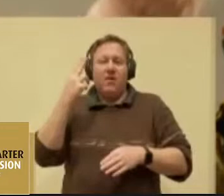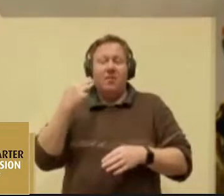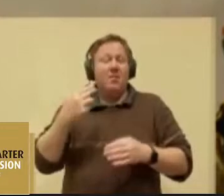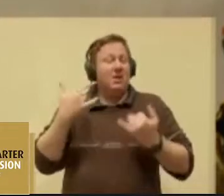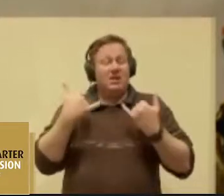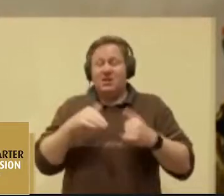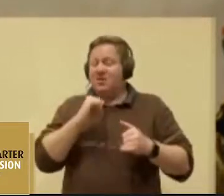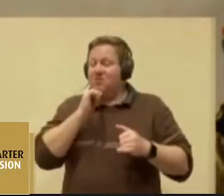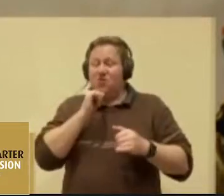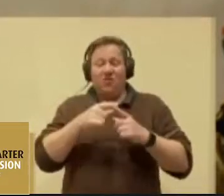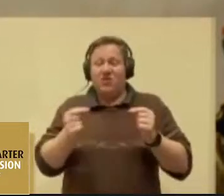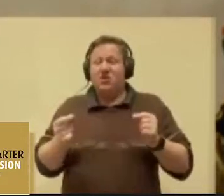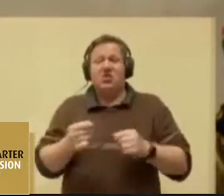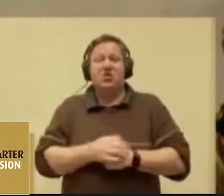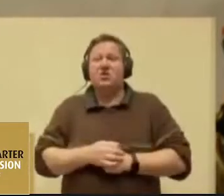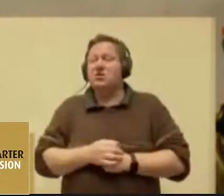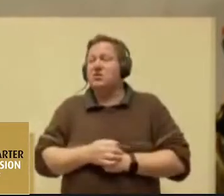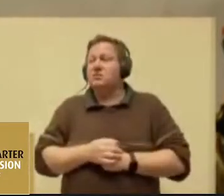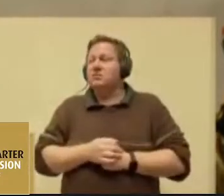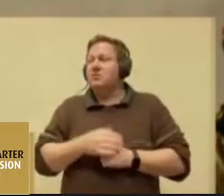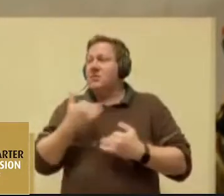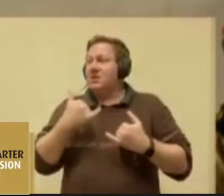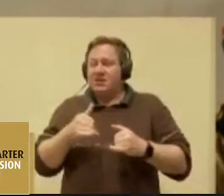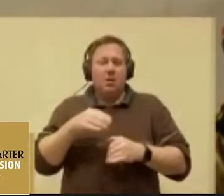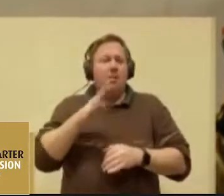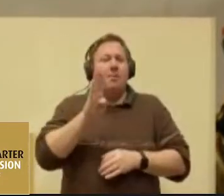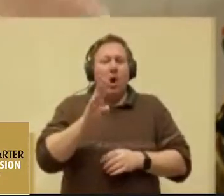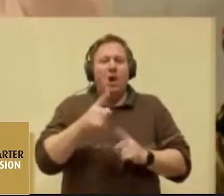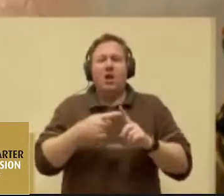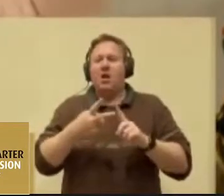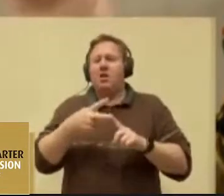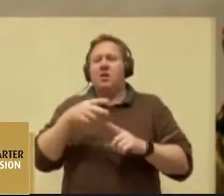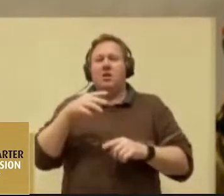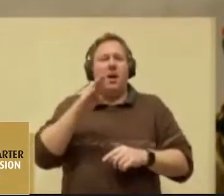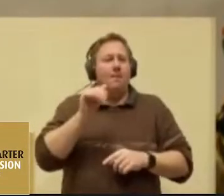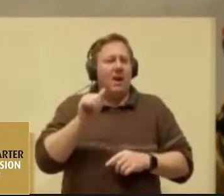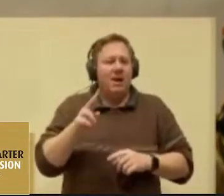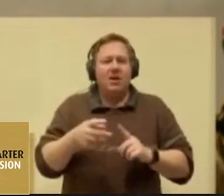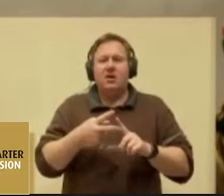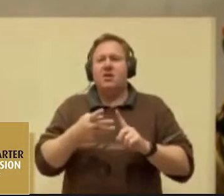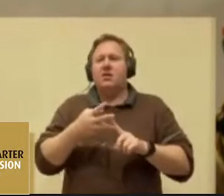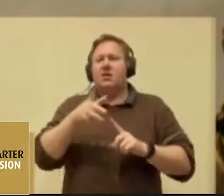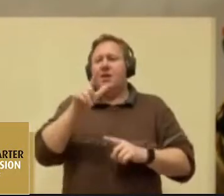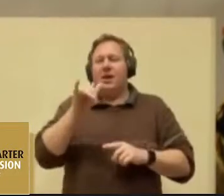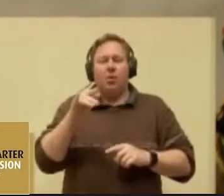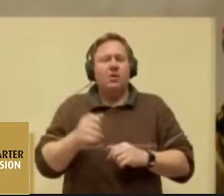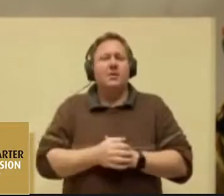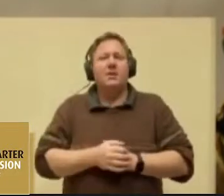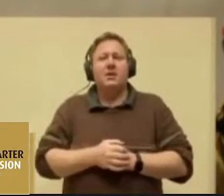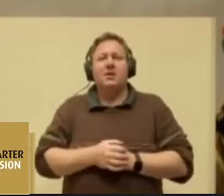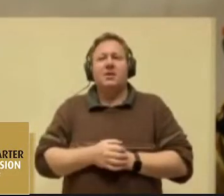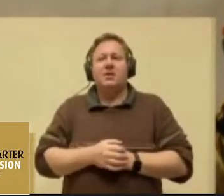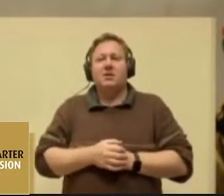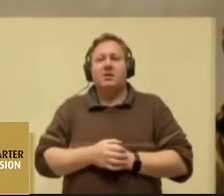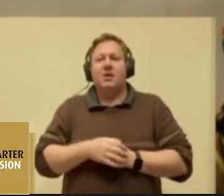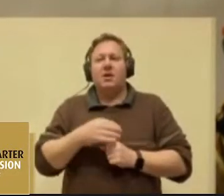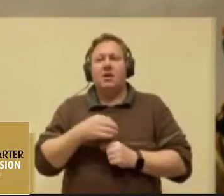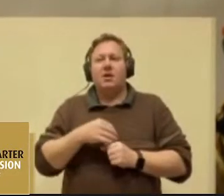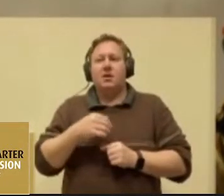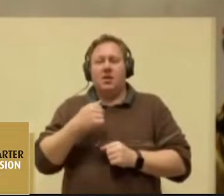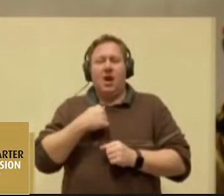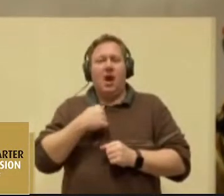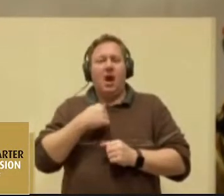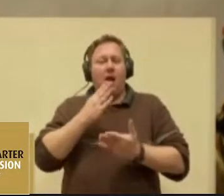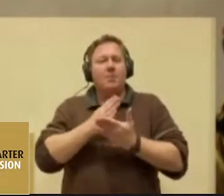had to go to amalia i still had to go to prairie i still had to go to la guatemala i'm supposed to go to lakotamana as my